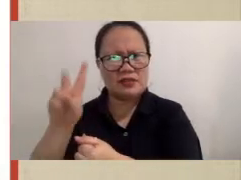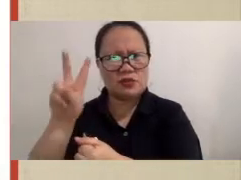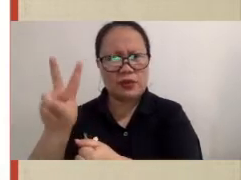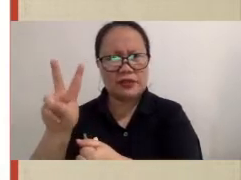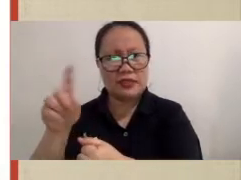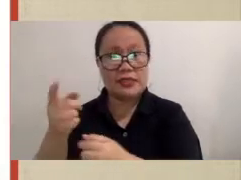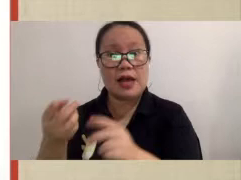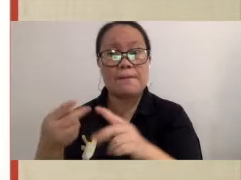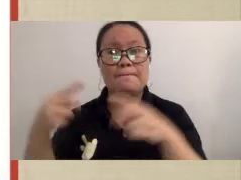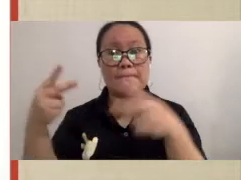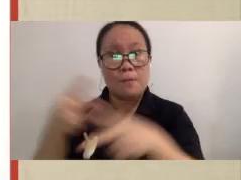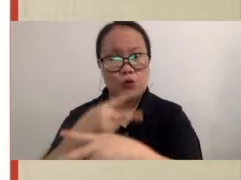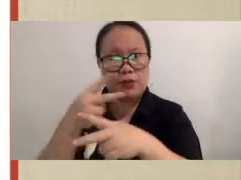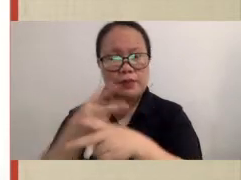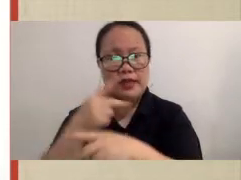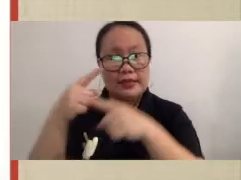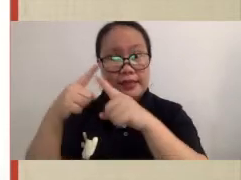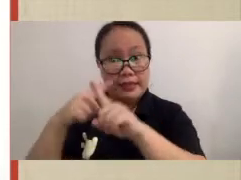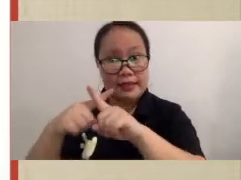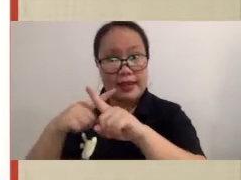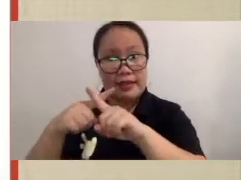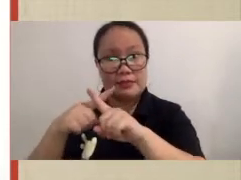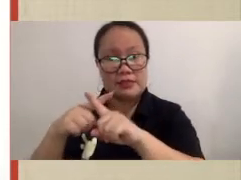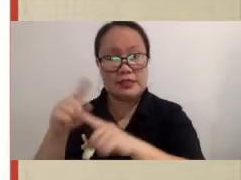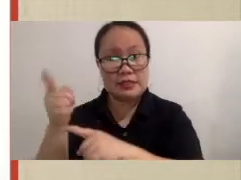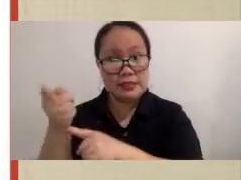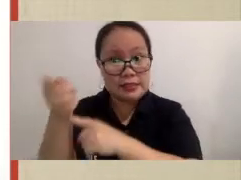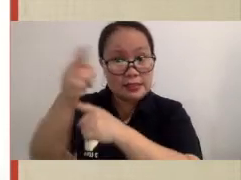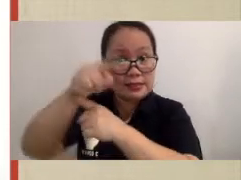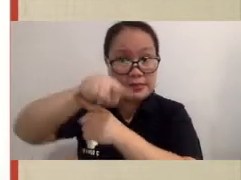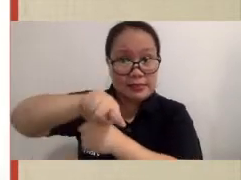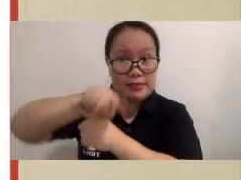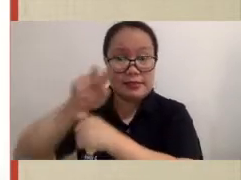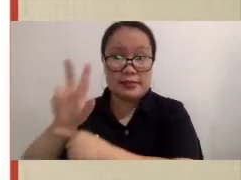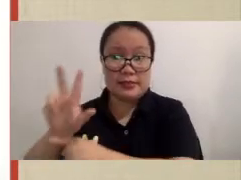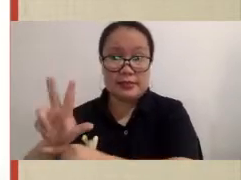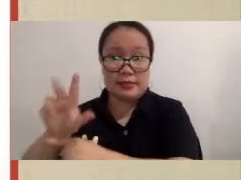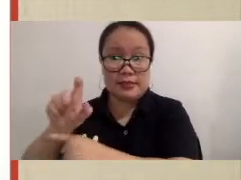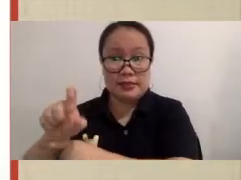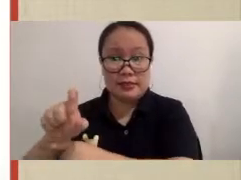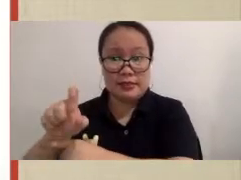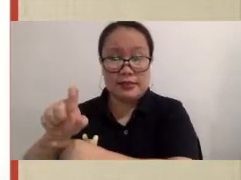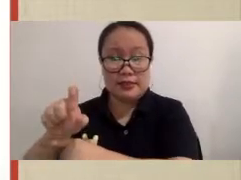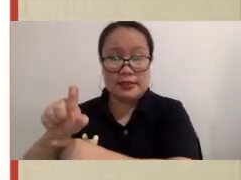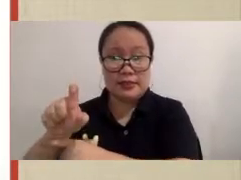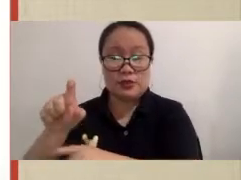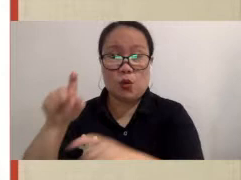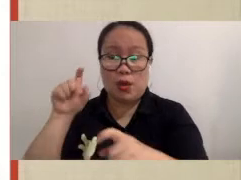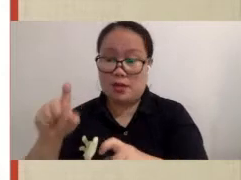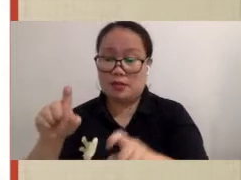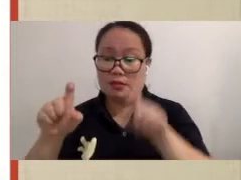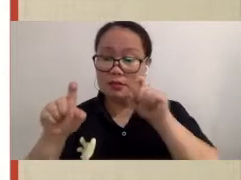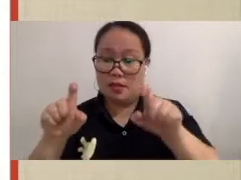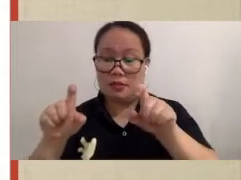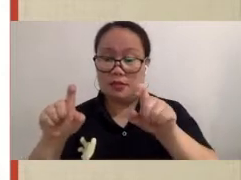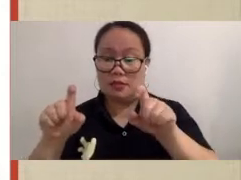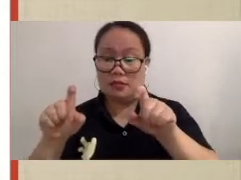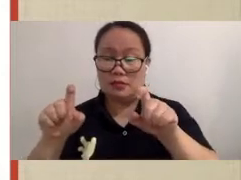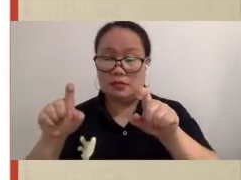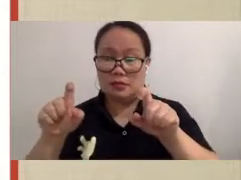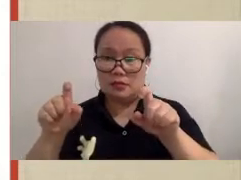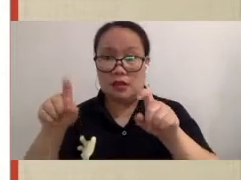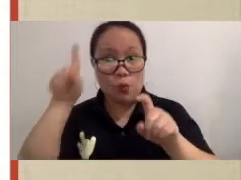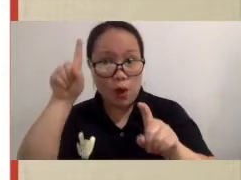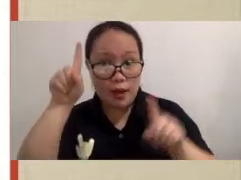squared? Multiply natin si 3x times x. So when we are multiplying the variable, we